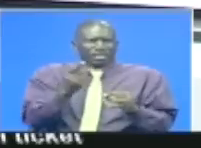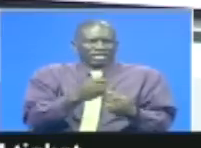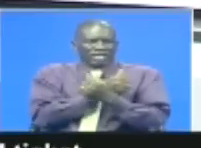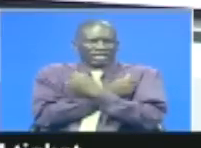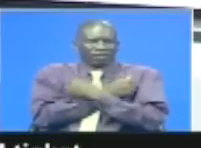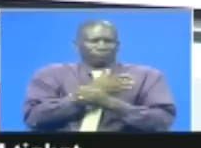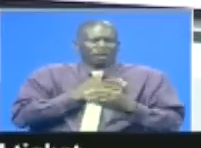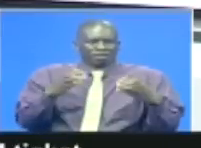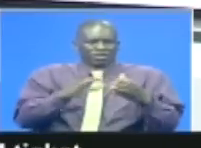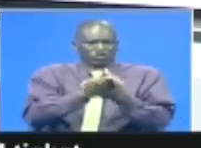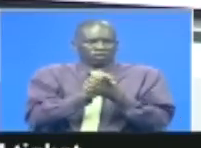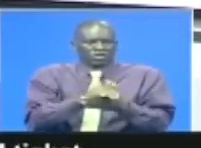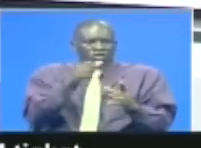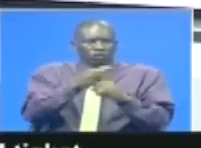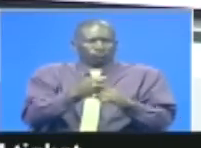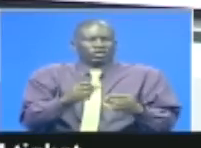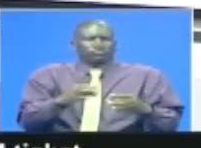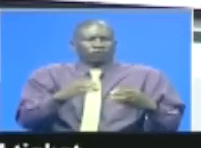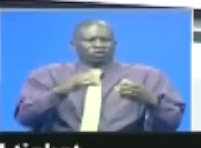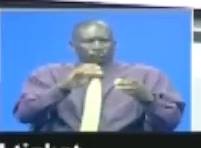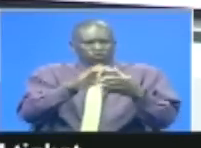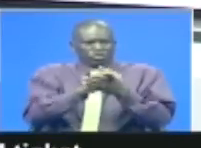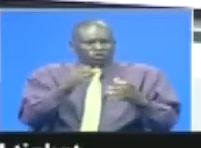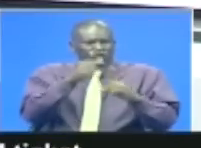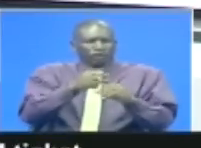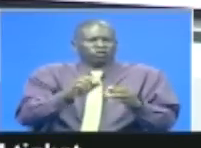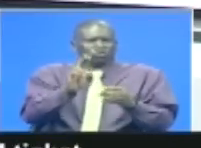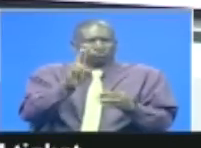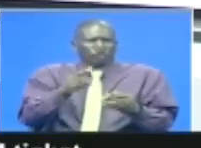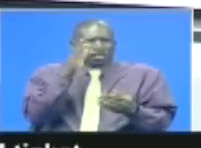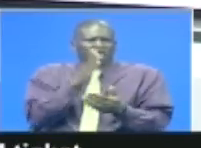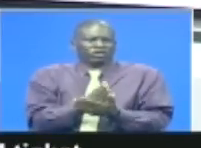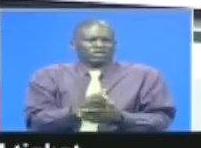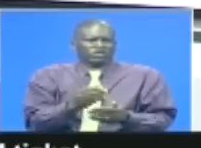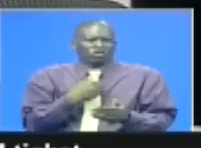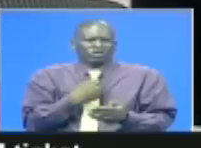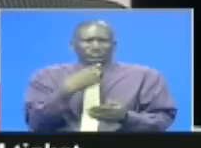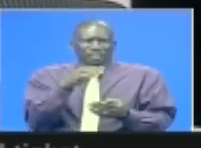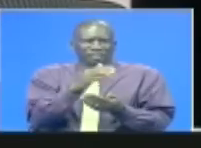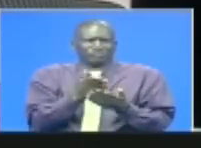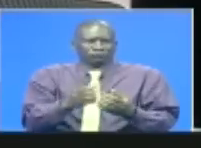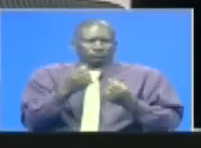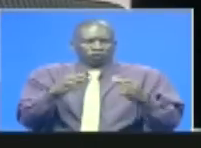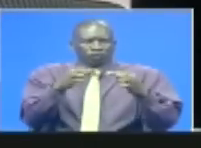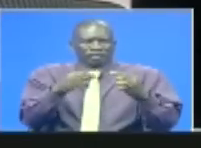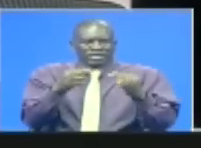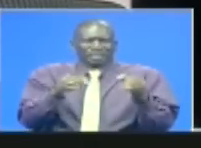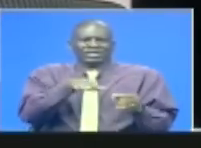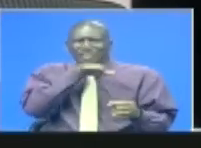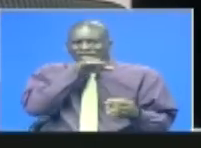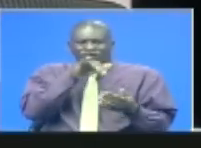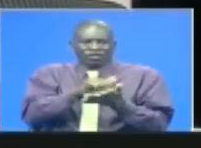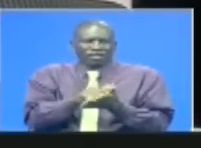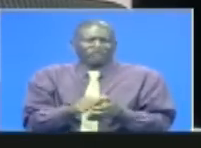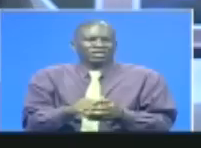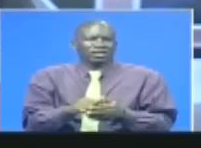party, Jubilee. You fight for Kenya, you fight for Jubilee, and you fight for Uhuru Kenyatta. Very much. In fact, you have you have said some very strong words against Raila Odinga for that. I have